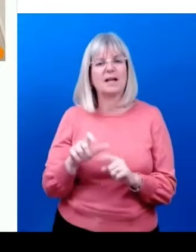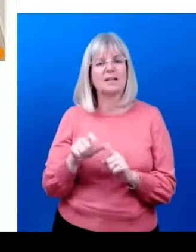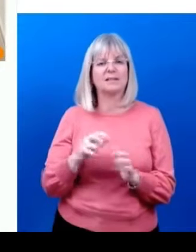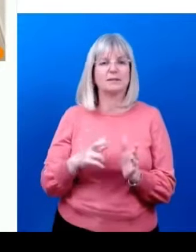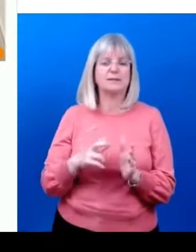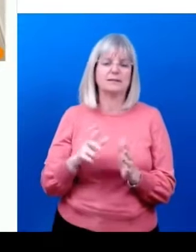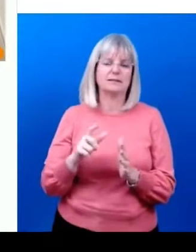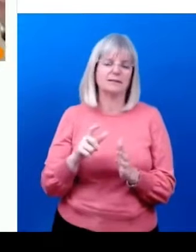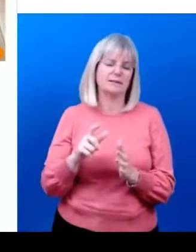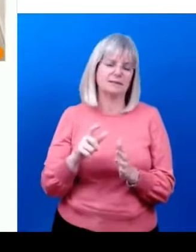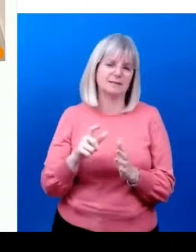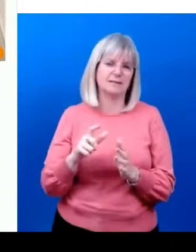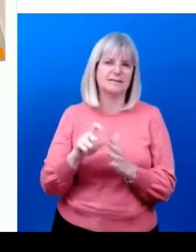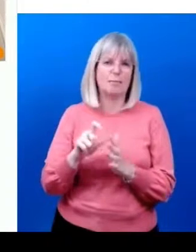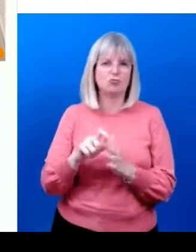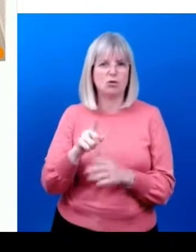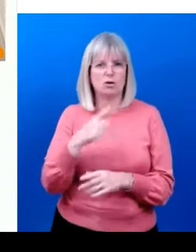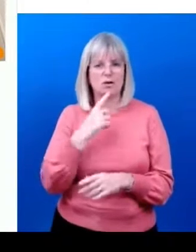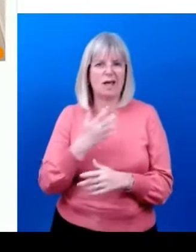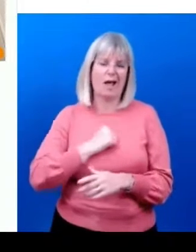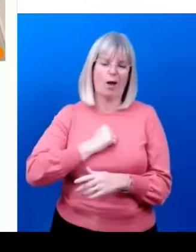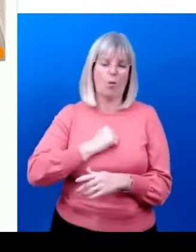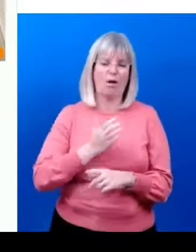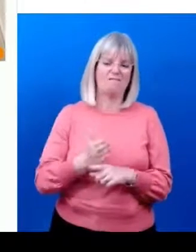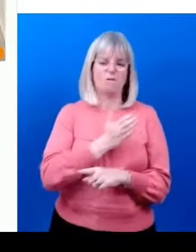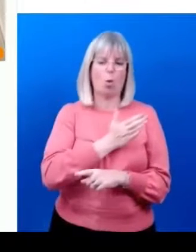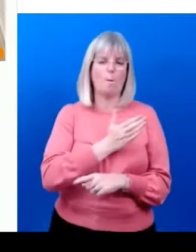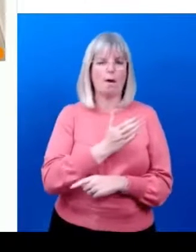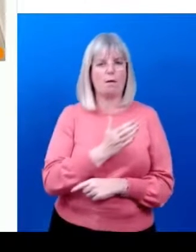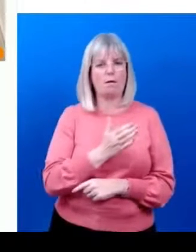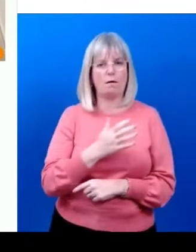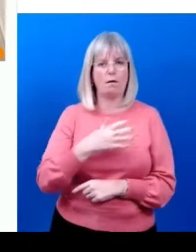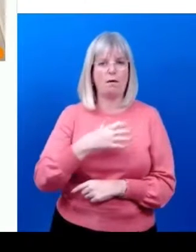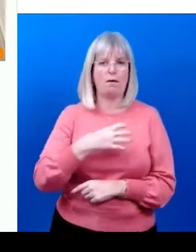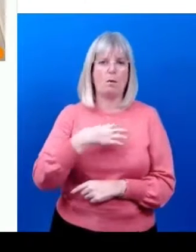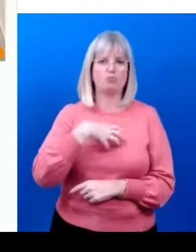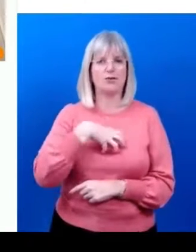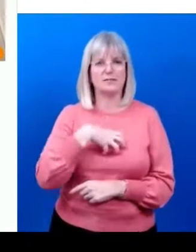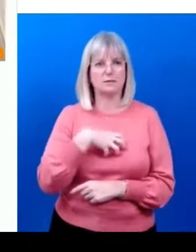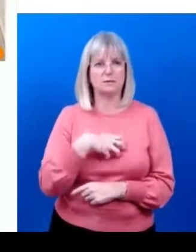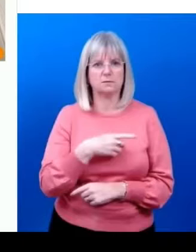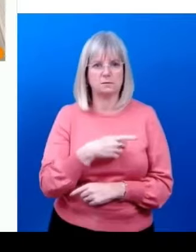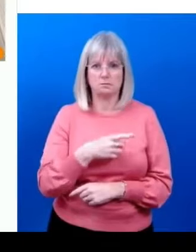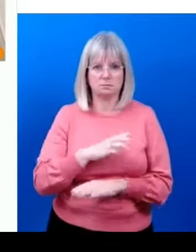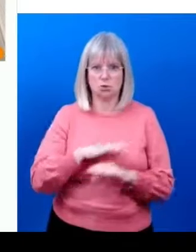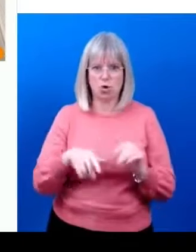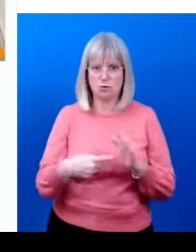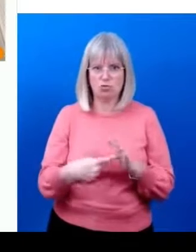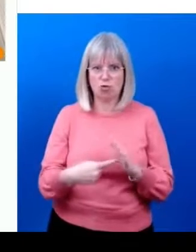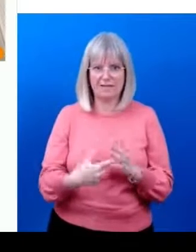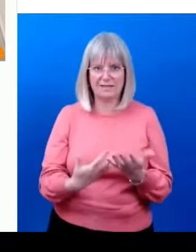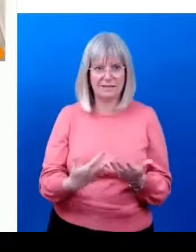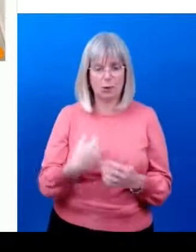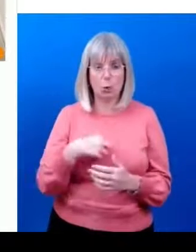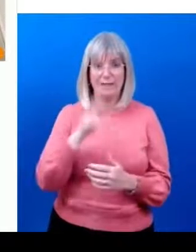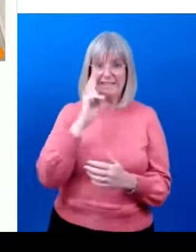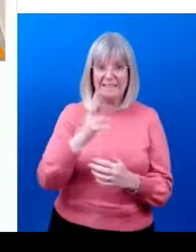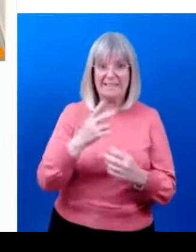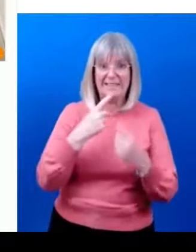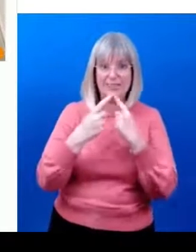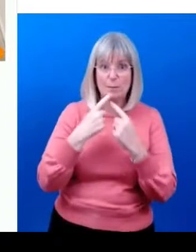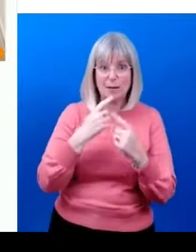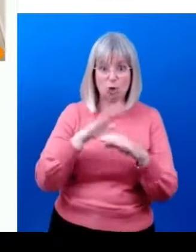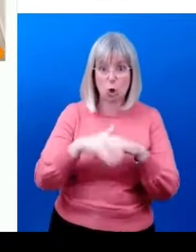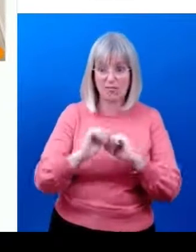it a priority. We're having conversations that are about saving people's lives, and we're not going to have captioners. But we had the issue here. There was a